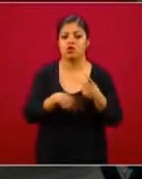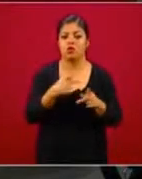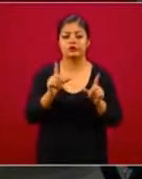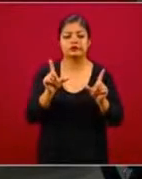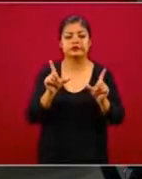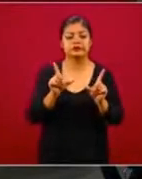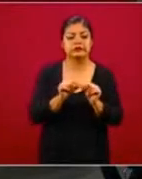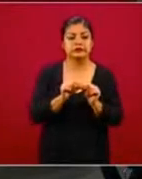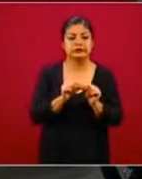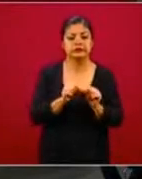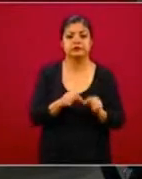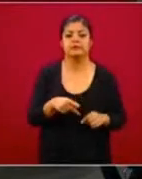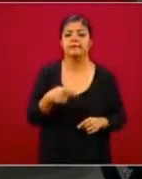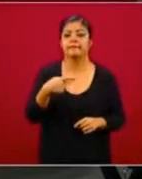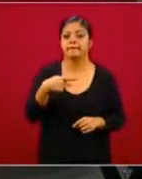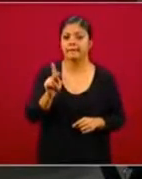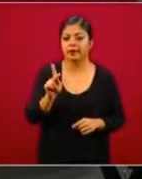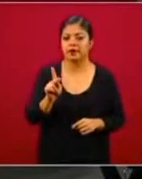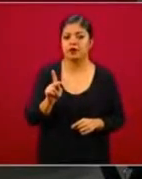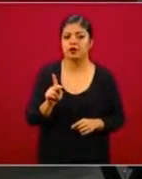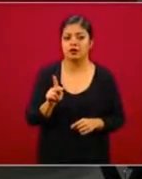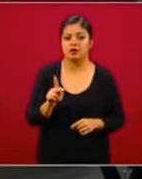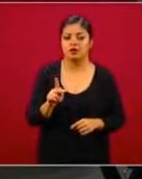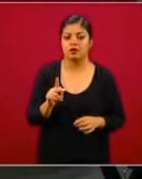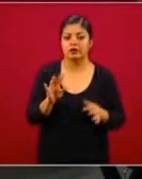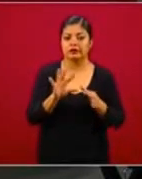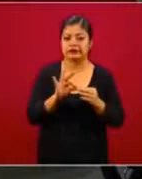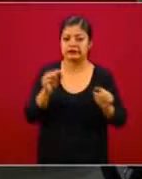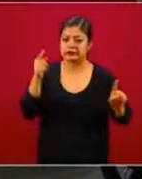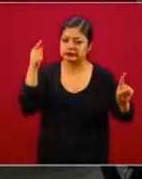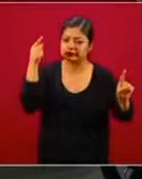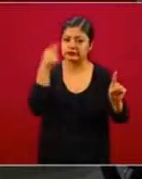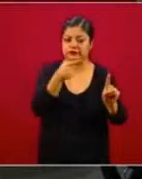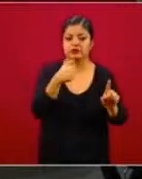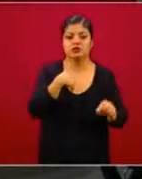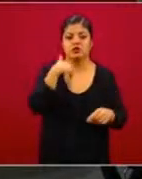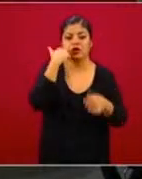Dr. Alumia. And so I will